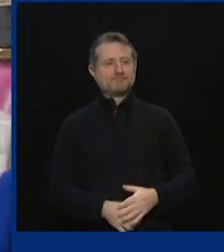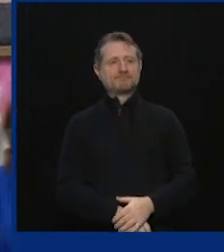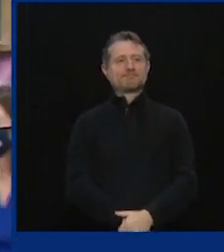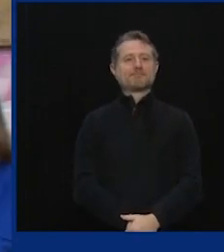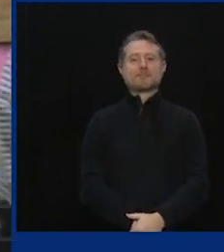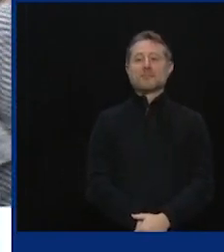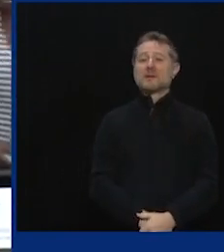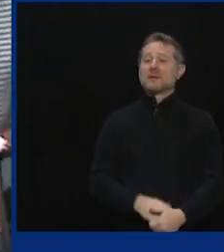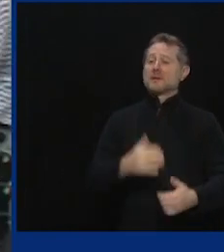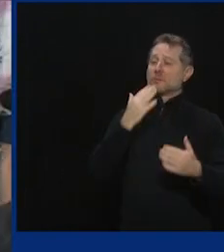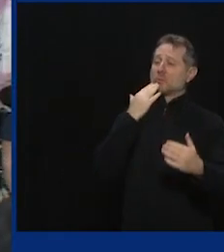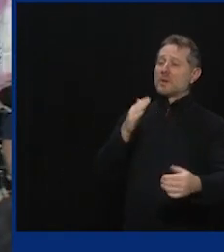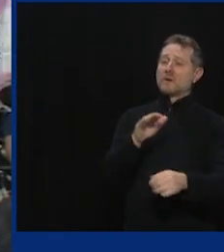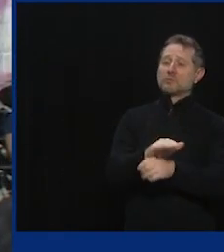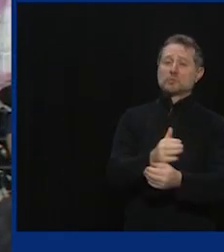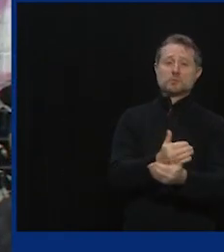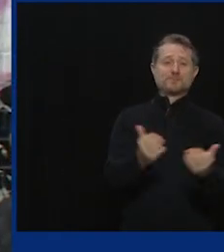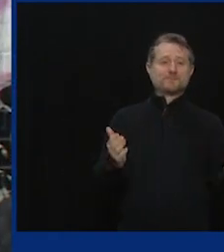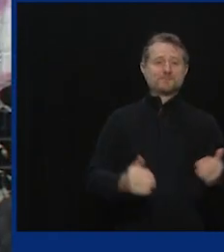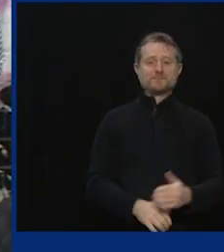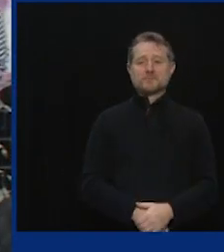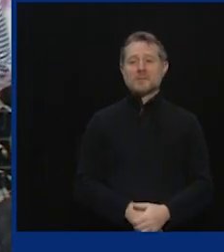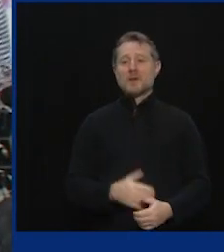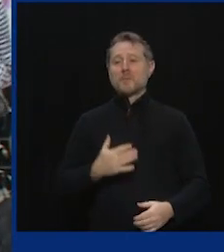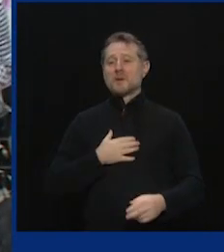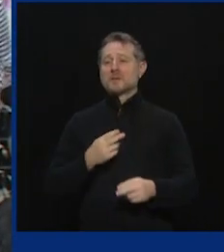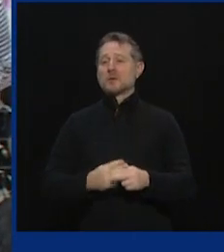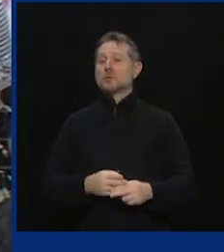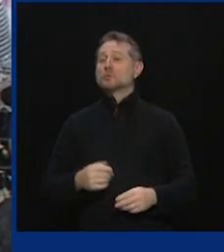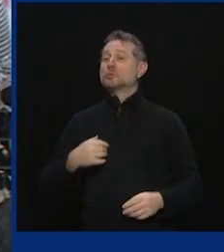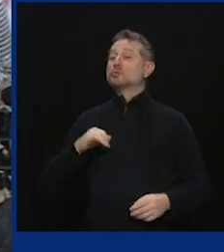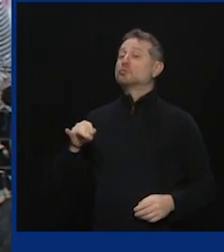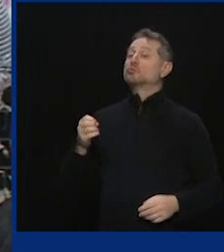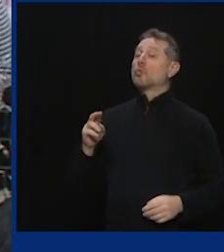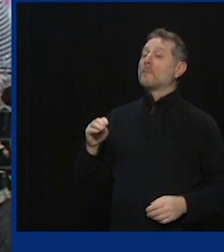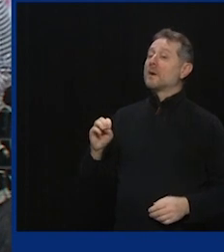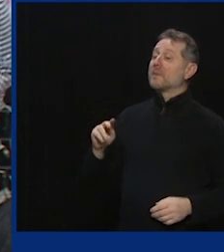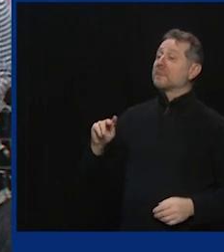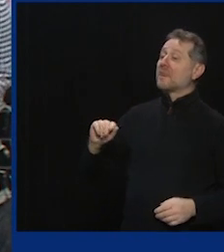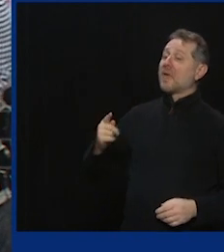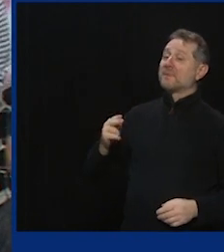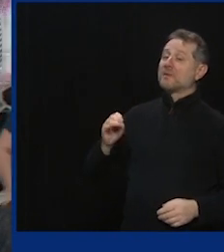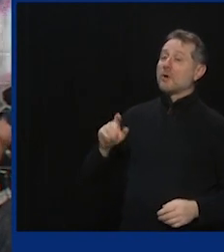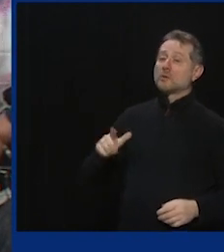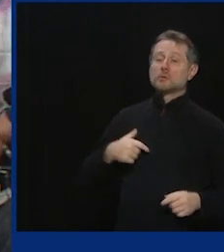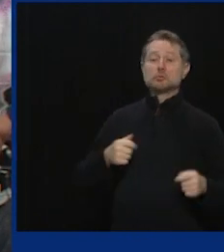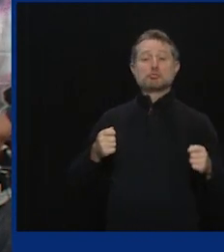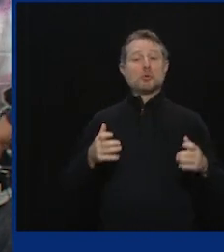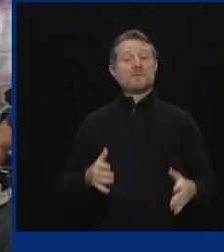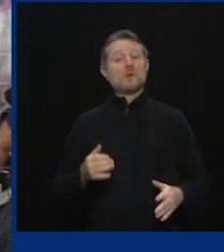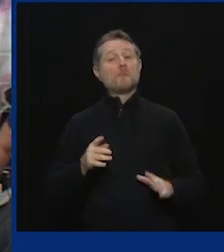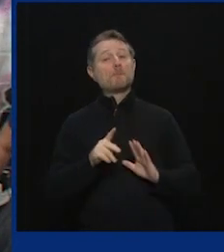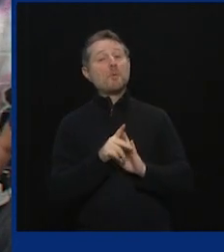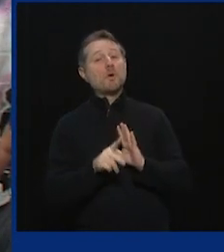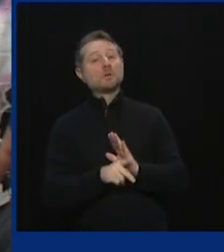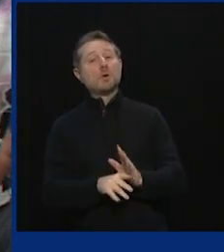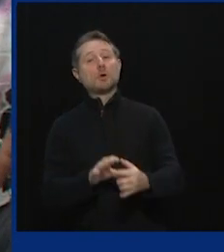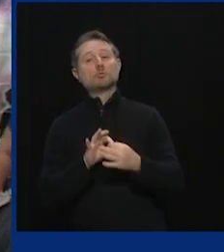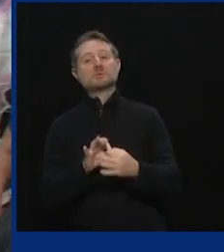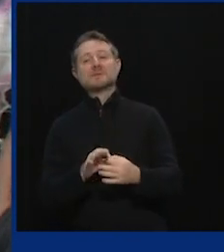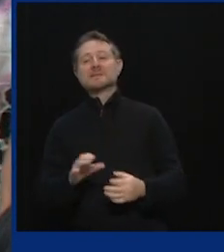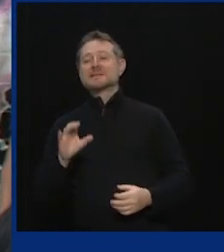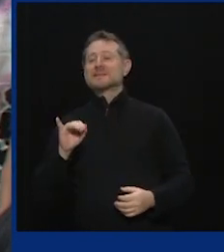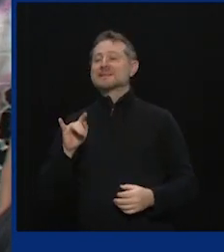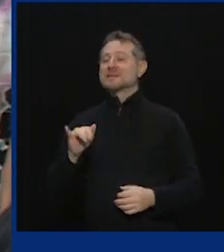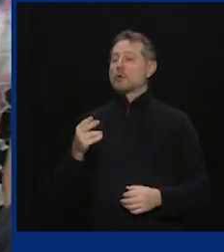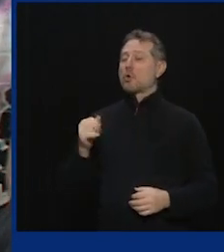Good afternoon, everyone. My name is Jerome Nathaniel. I'm the Director of Policy and Government Relations at City Harvest. And I'm also happy to say that I'm